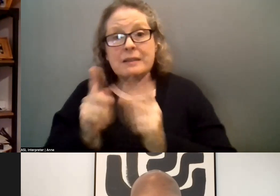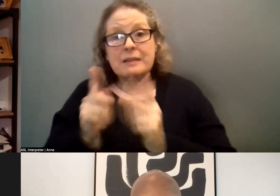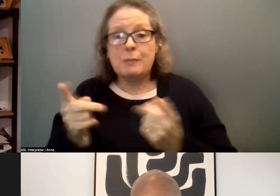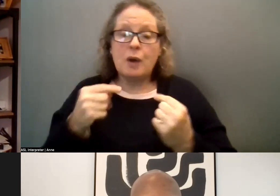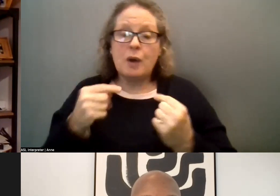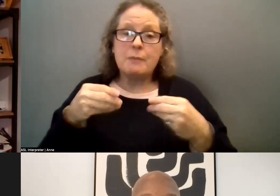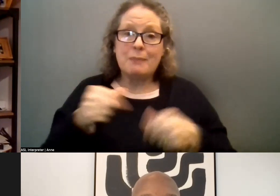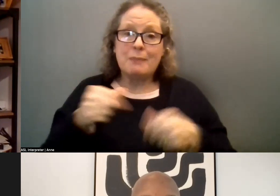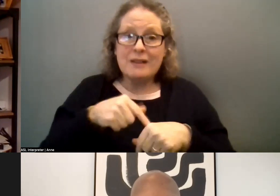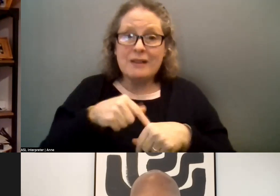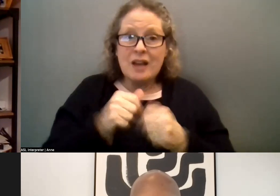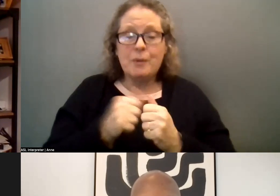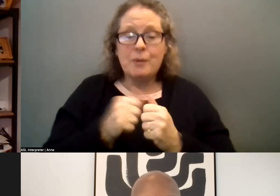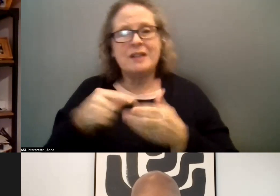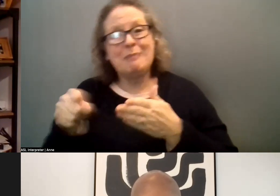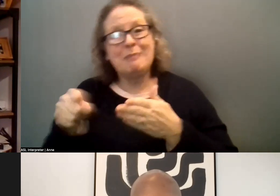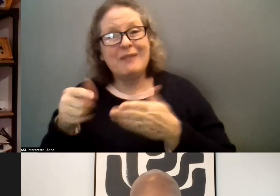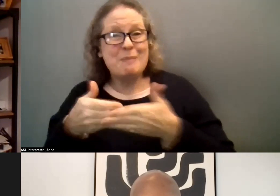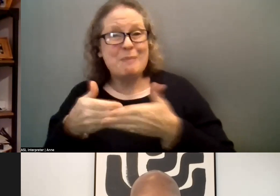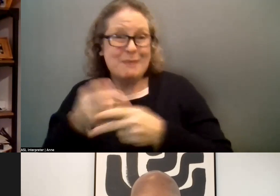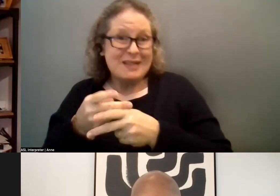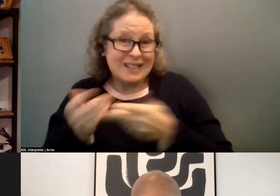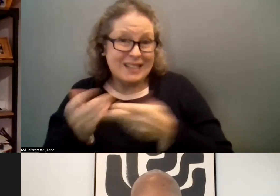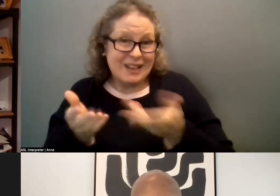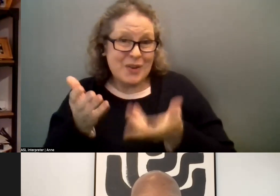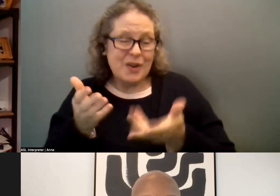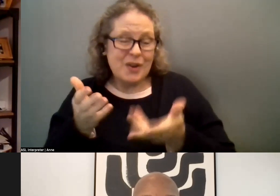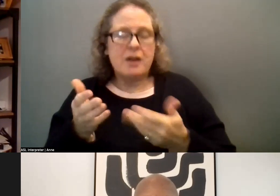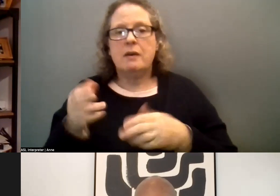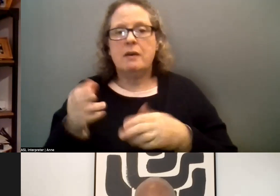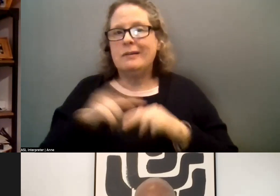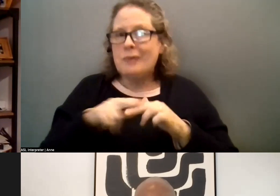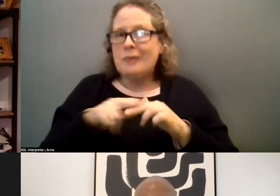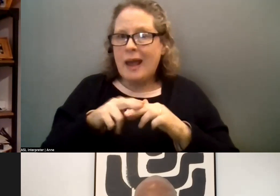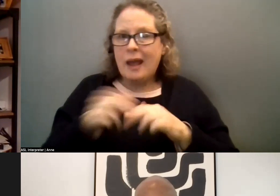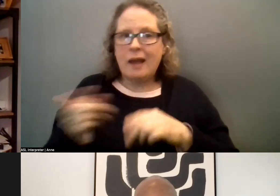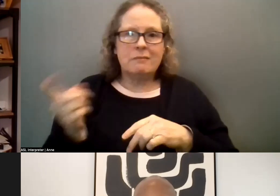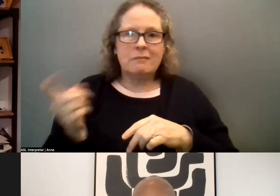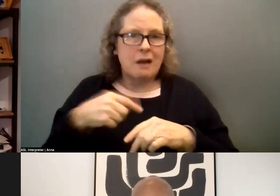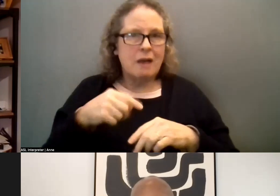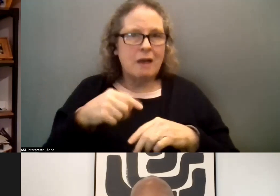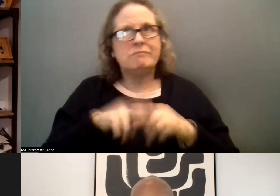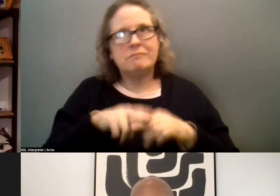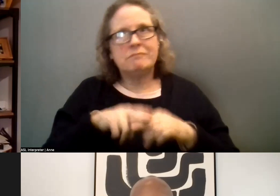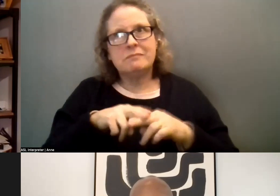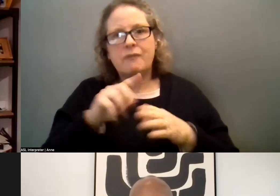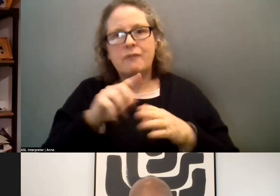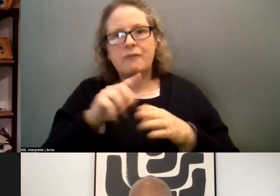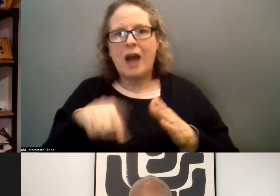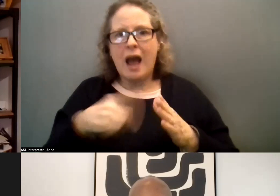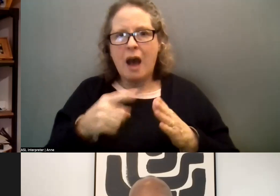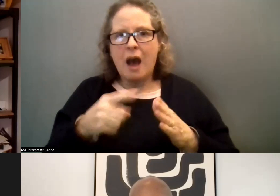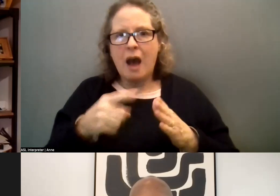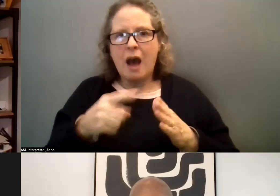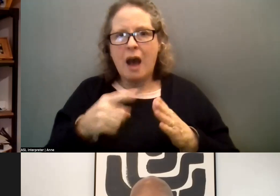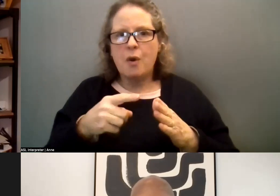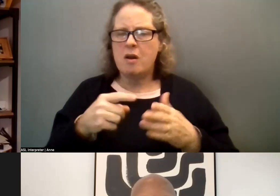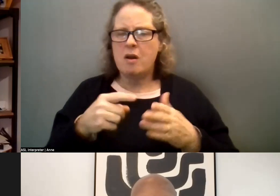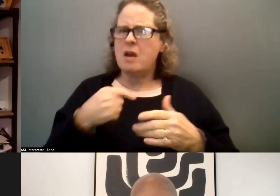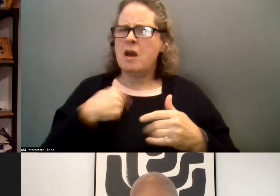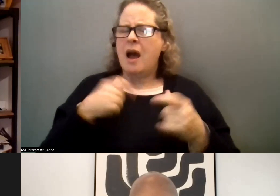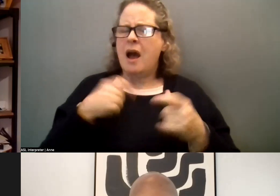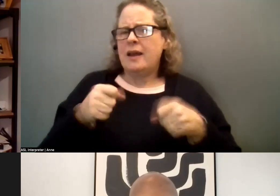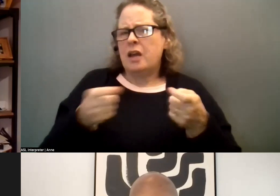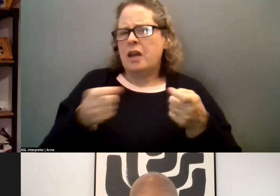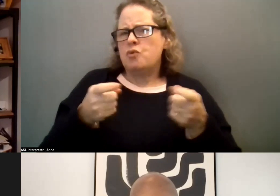for a babysitter or whatever it may be, get on the train, sit on there for an hour, what do I have control over? What part of the experience do